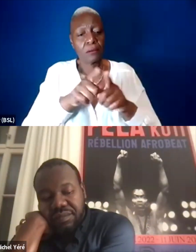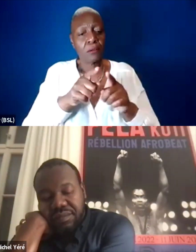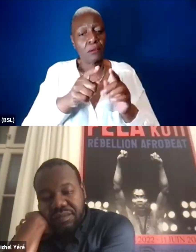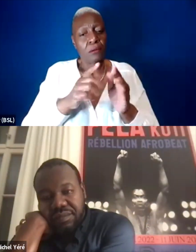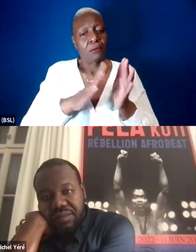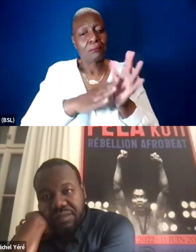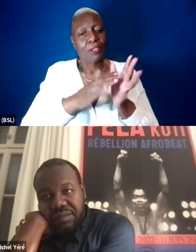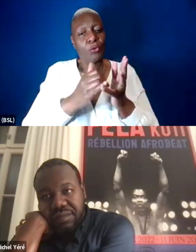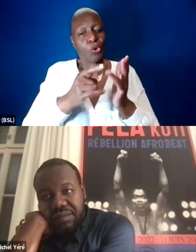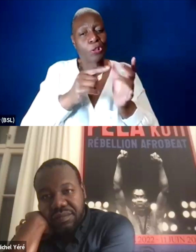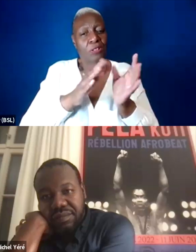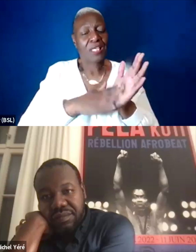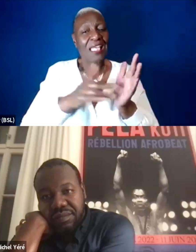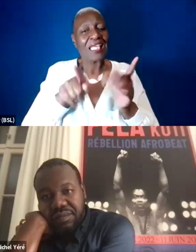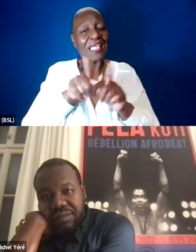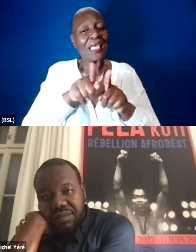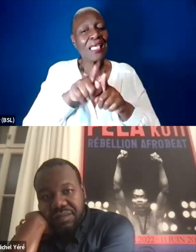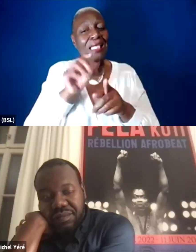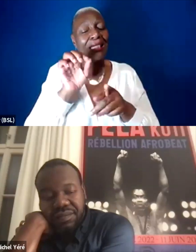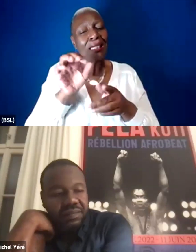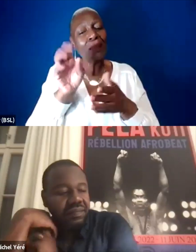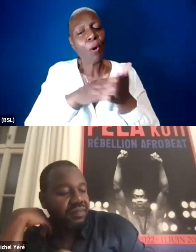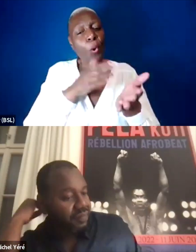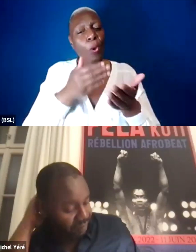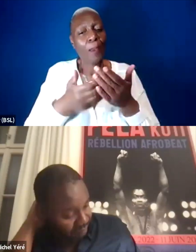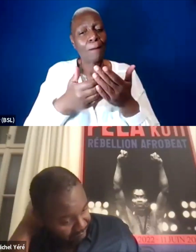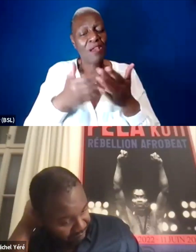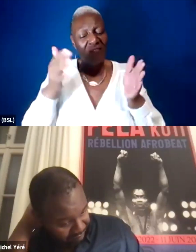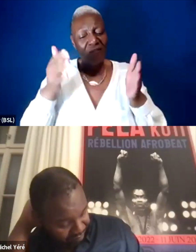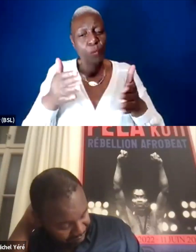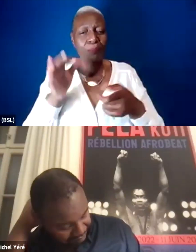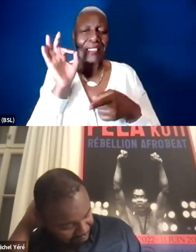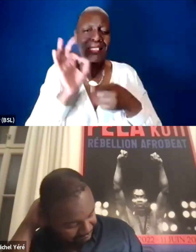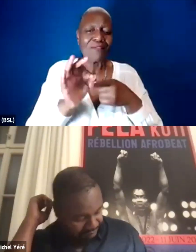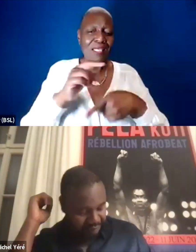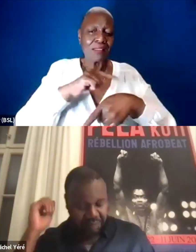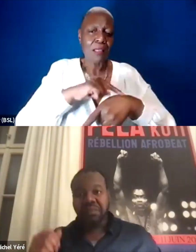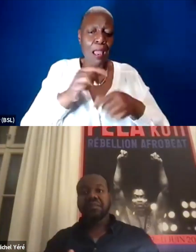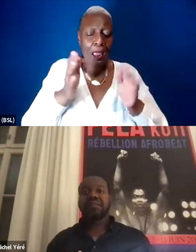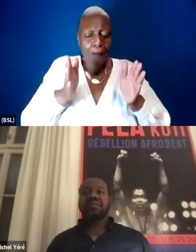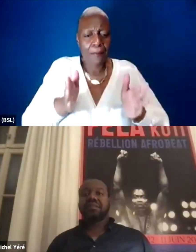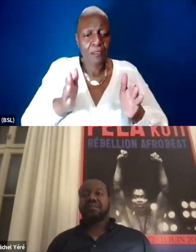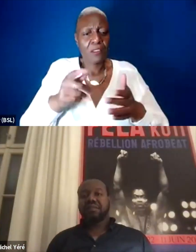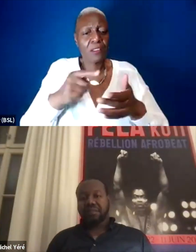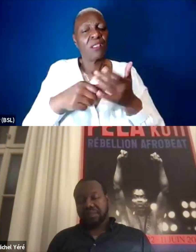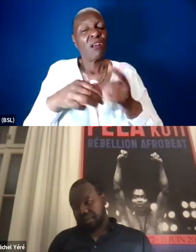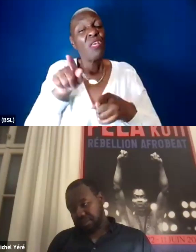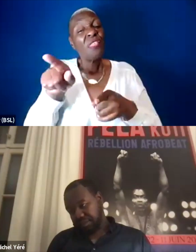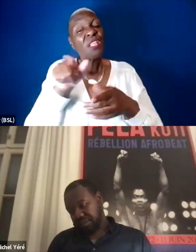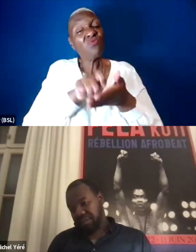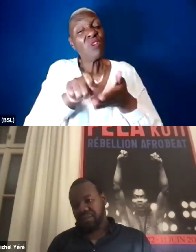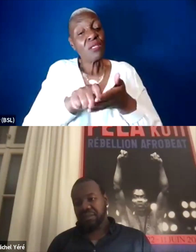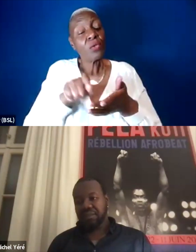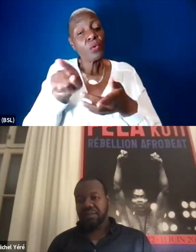carve out a very specific time in history, and one of the poems in this issue, Those Deprived of Work, was written on the occasion